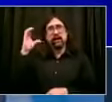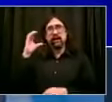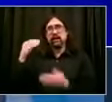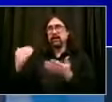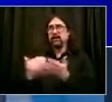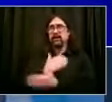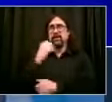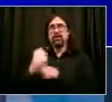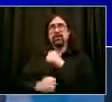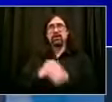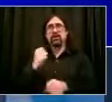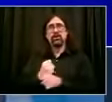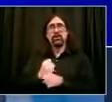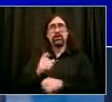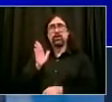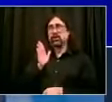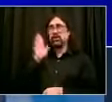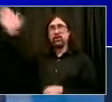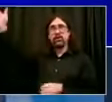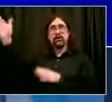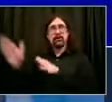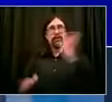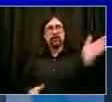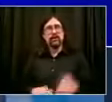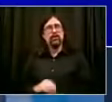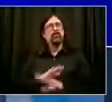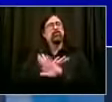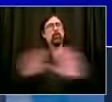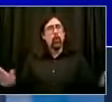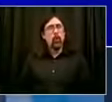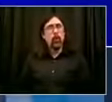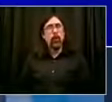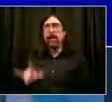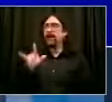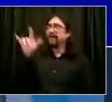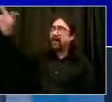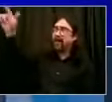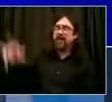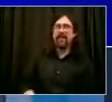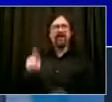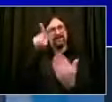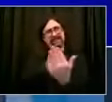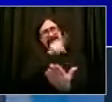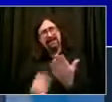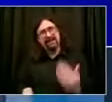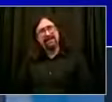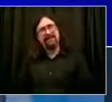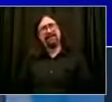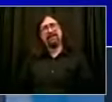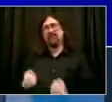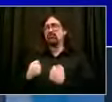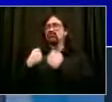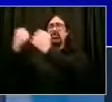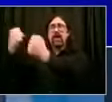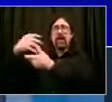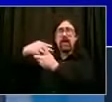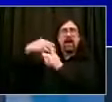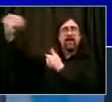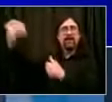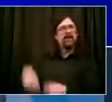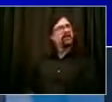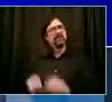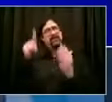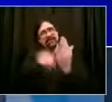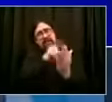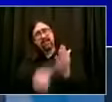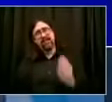If you're doing any kind of gathering, keep it very small, keep it very safe. Practice distancing, wear masks. One more time, we are in the